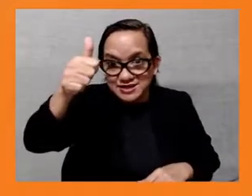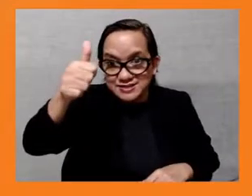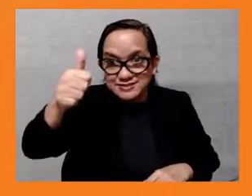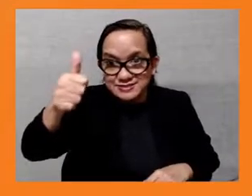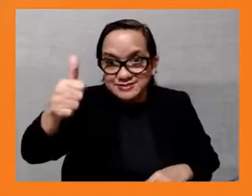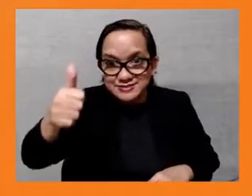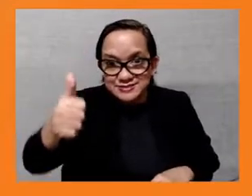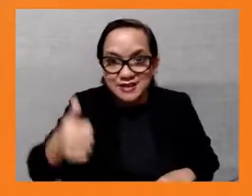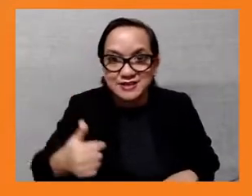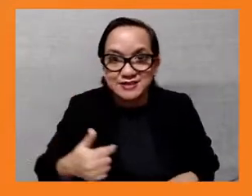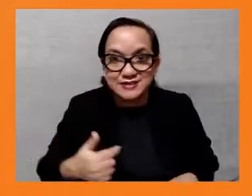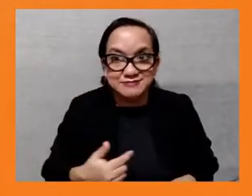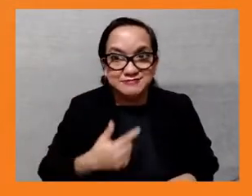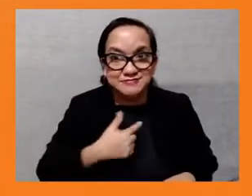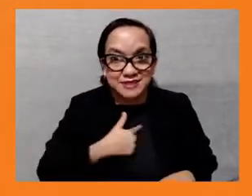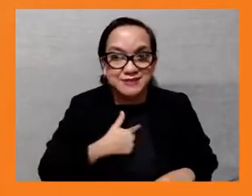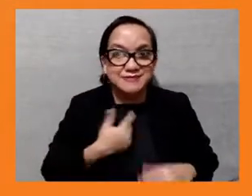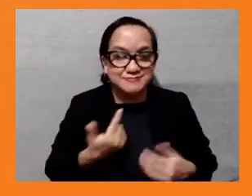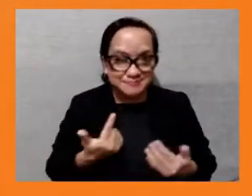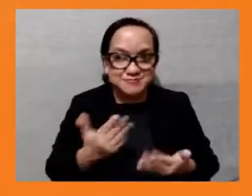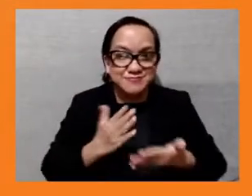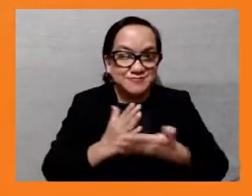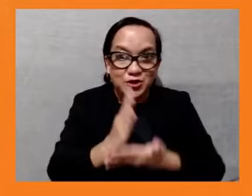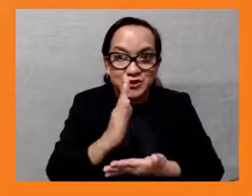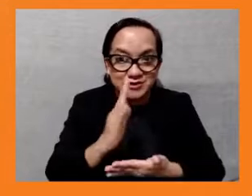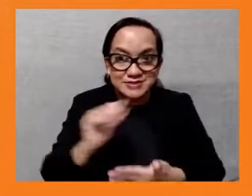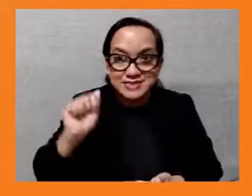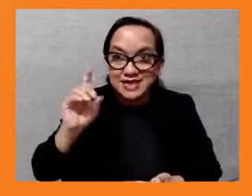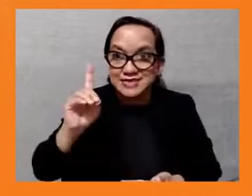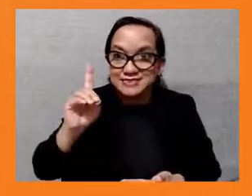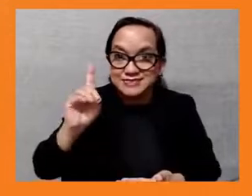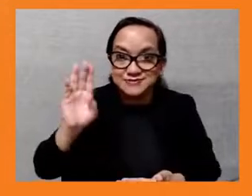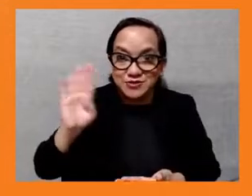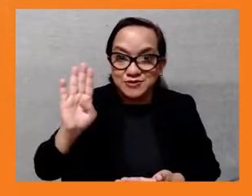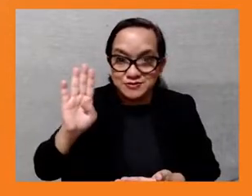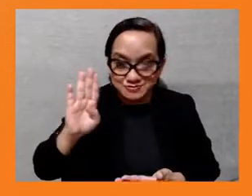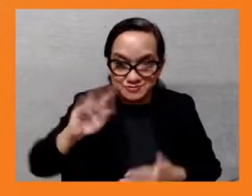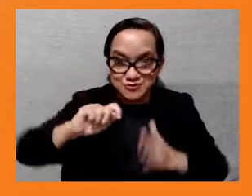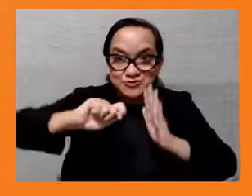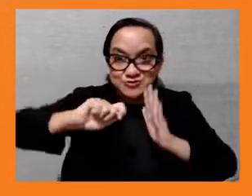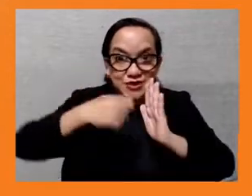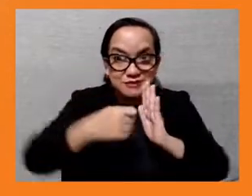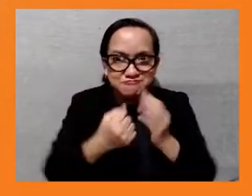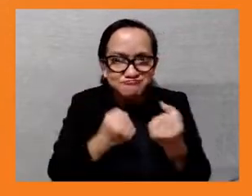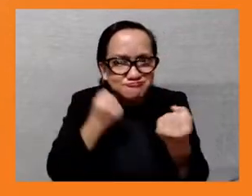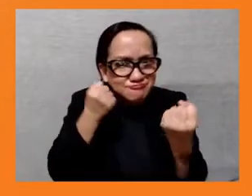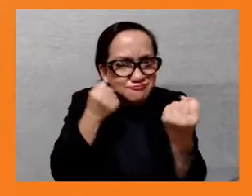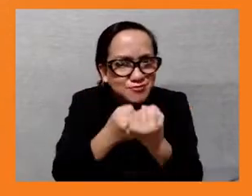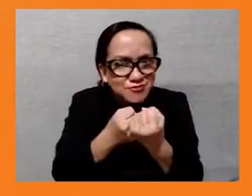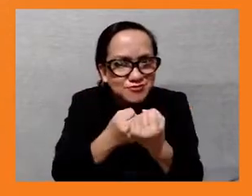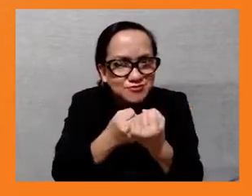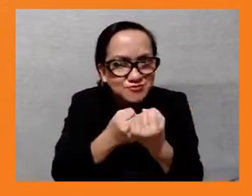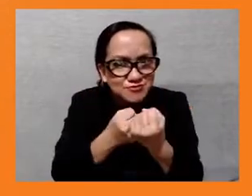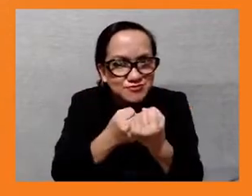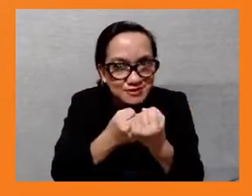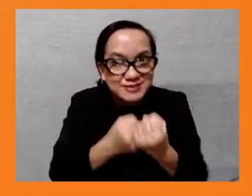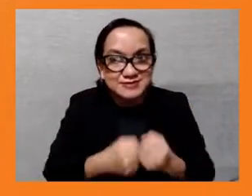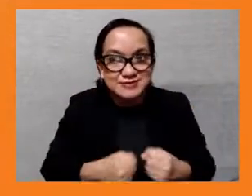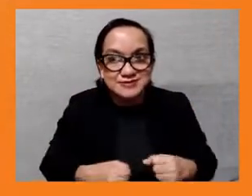site. The affected families will get cash compensation and land for land, house for house, along with one-time and